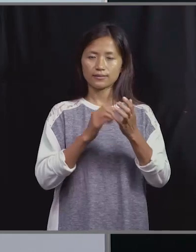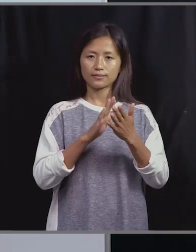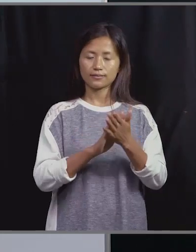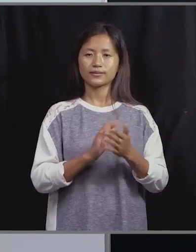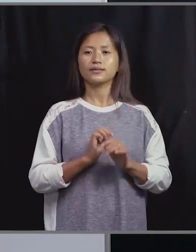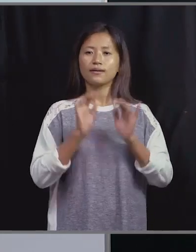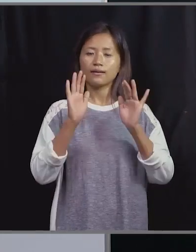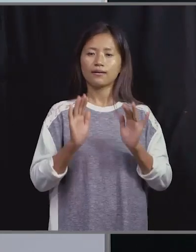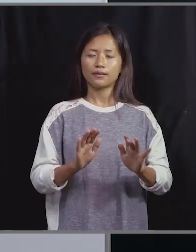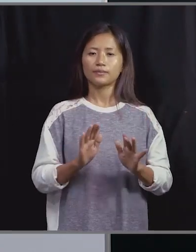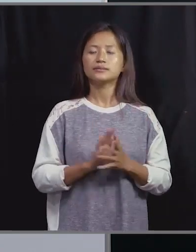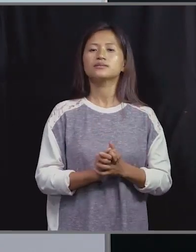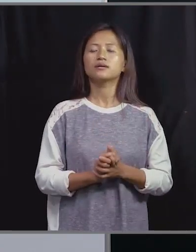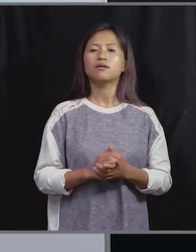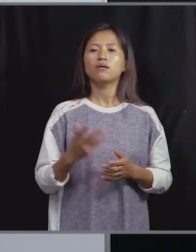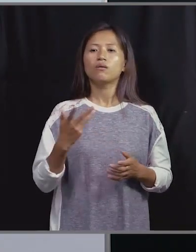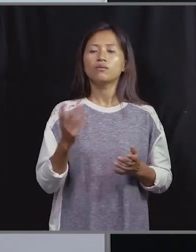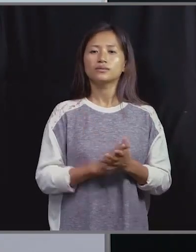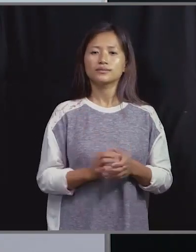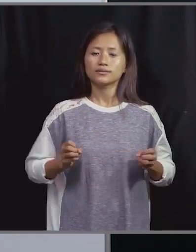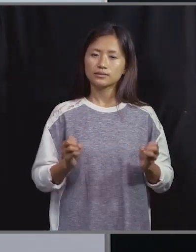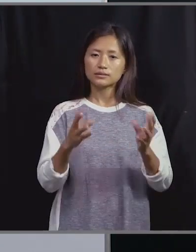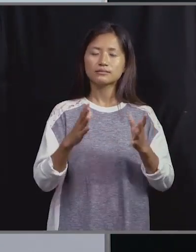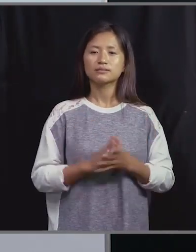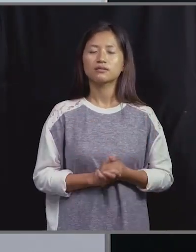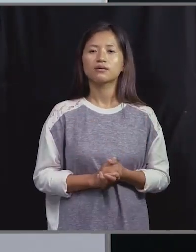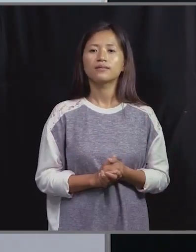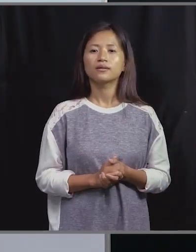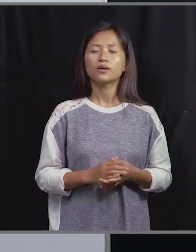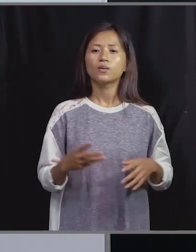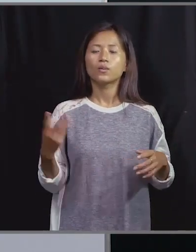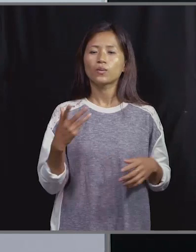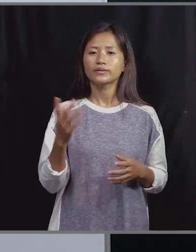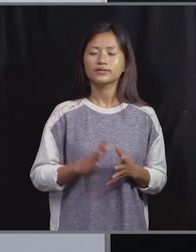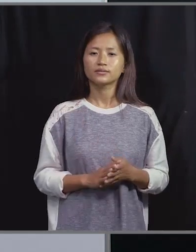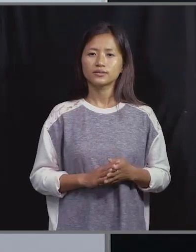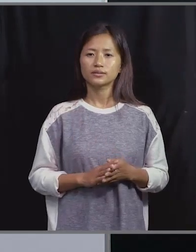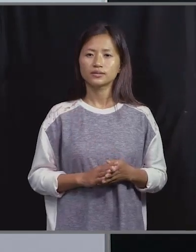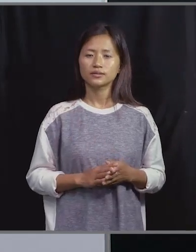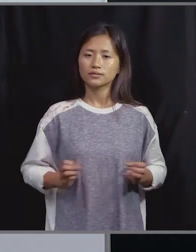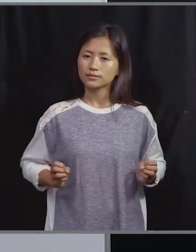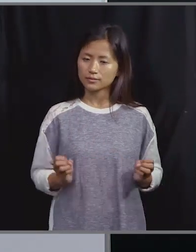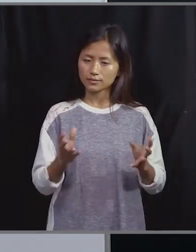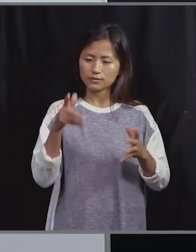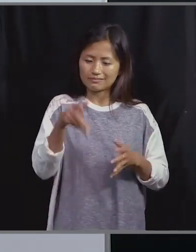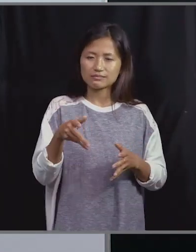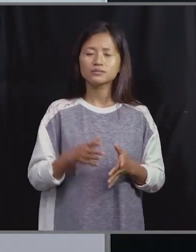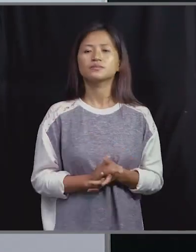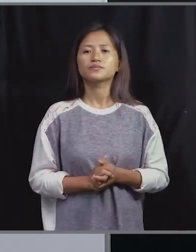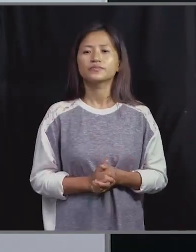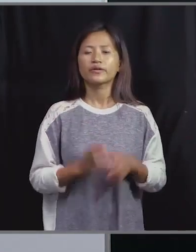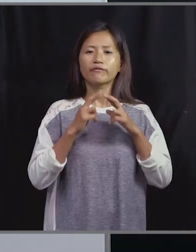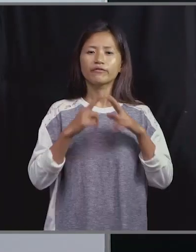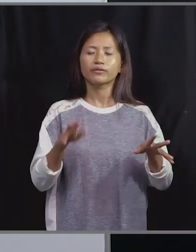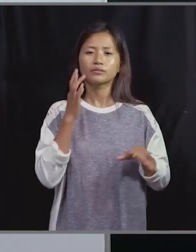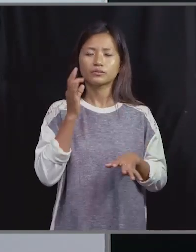happen? When did the Deccan riot started? Why did the Deccan riot it started? All these are a